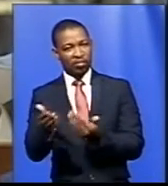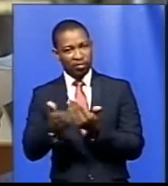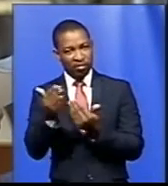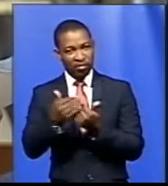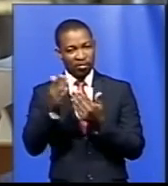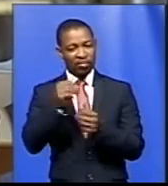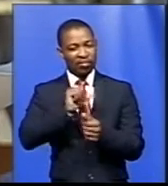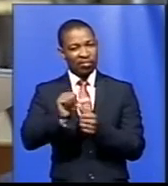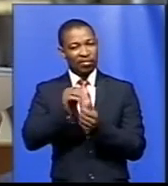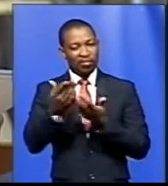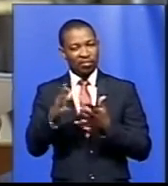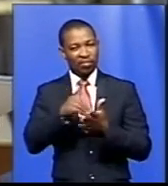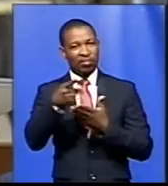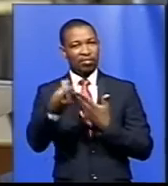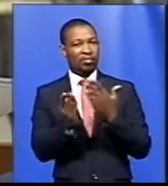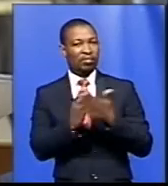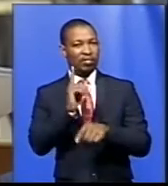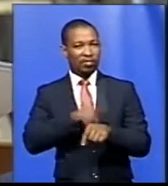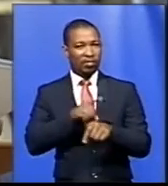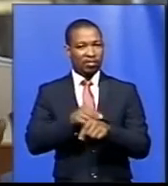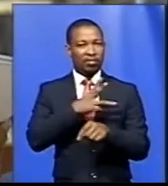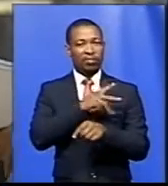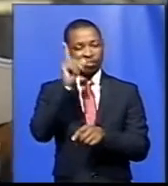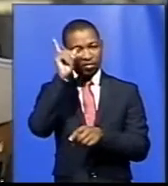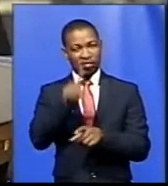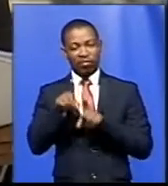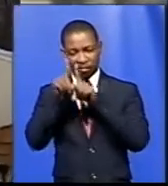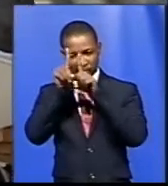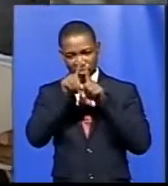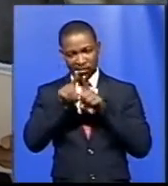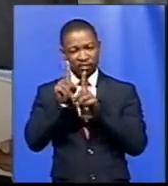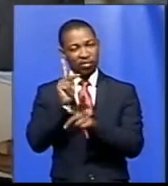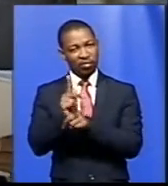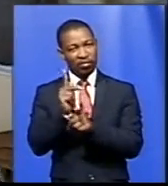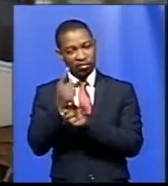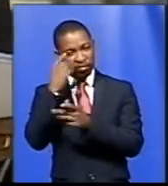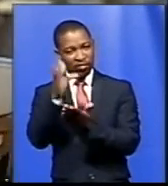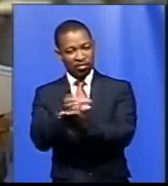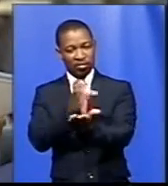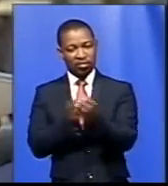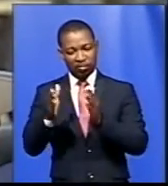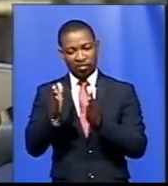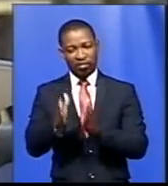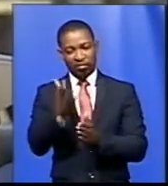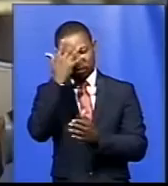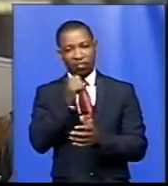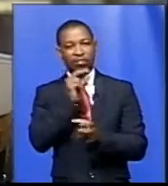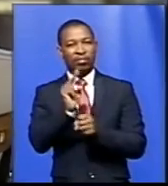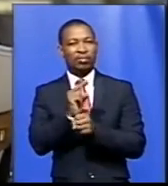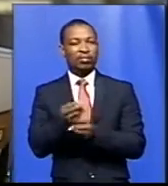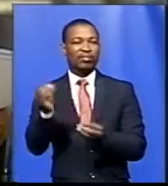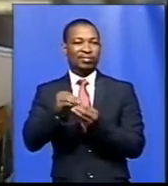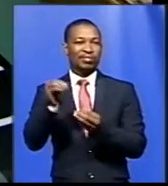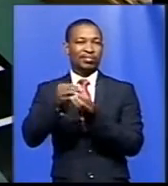of projects, and to show adequate supervision of contractors to avoid cost overruns and unnecessary